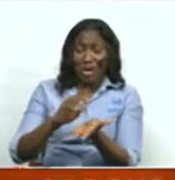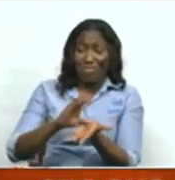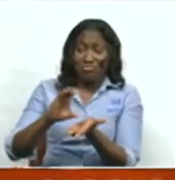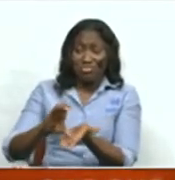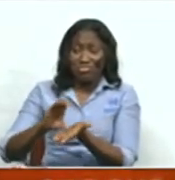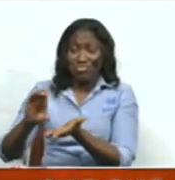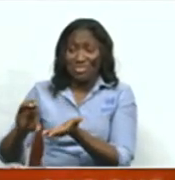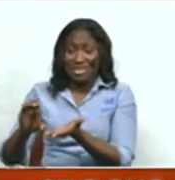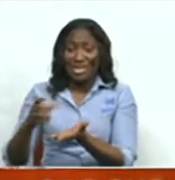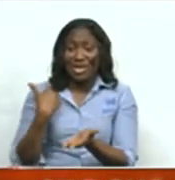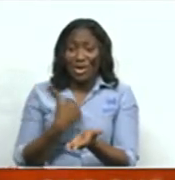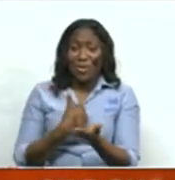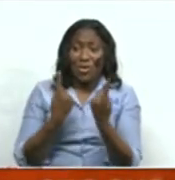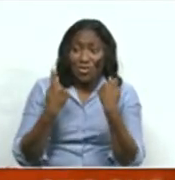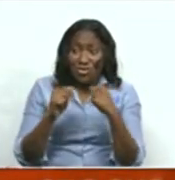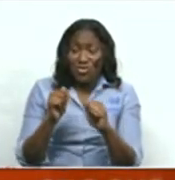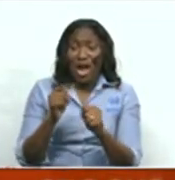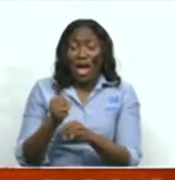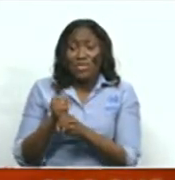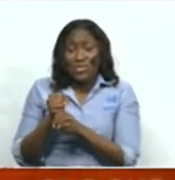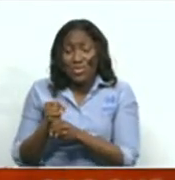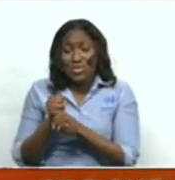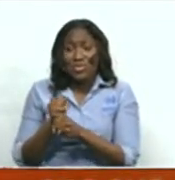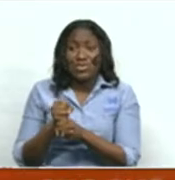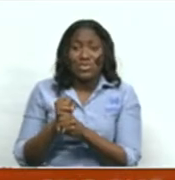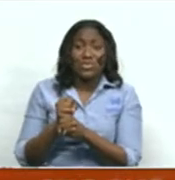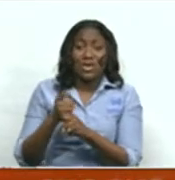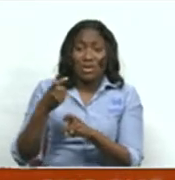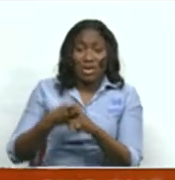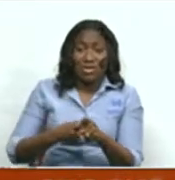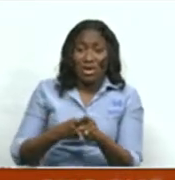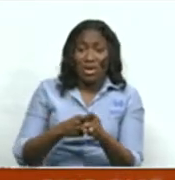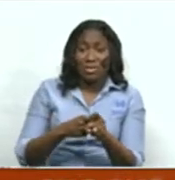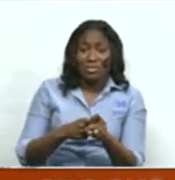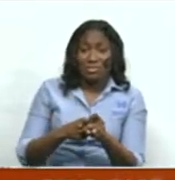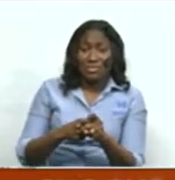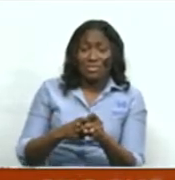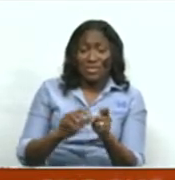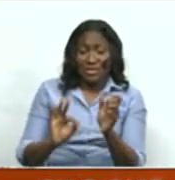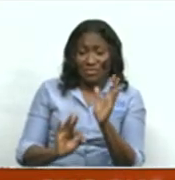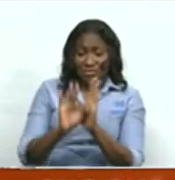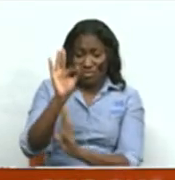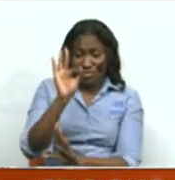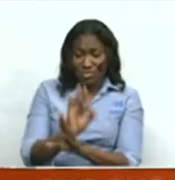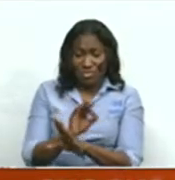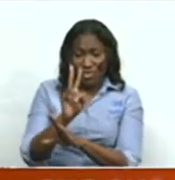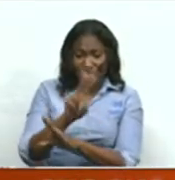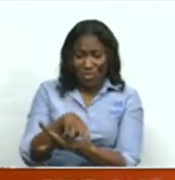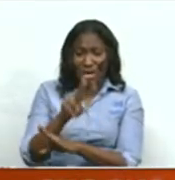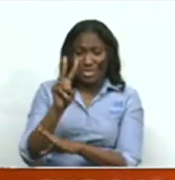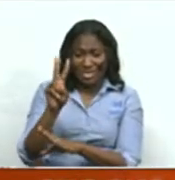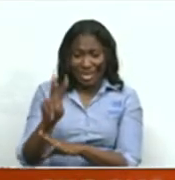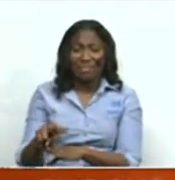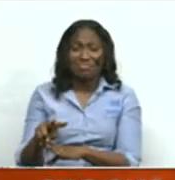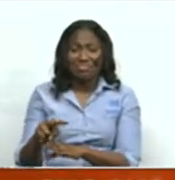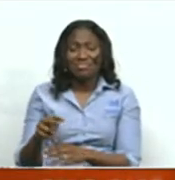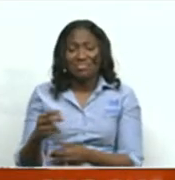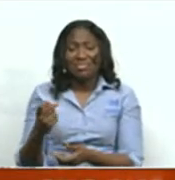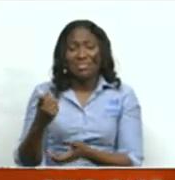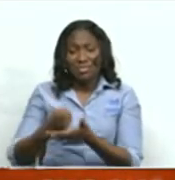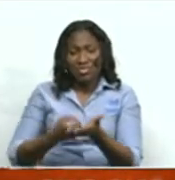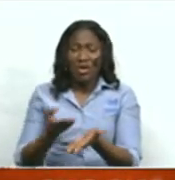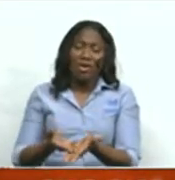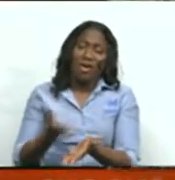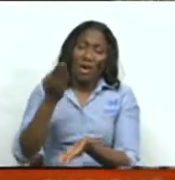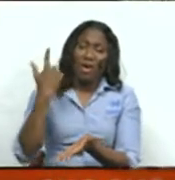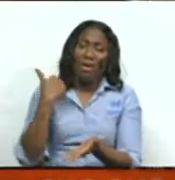KFC on making any changes in this year since till February 22nd, wherever it went live. So we waited till